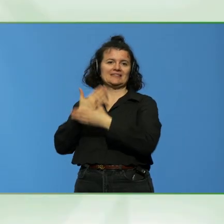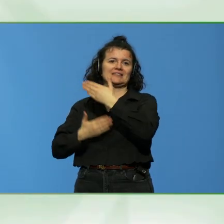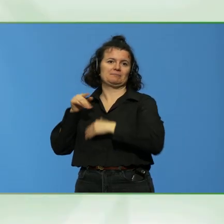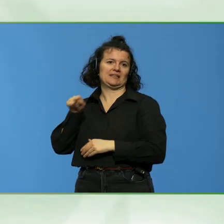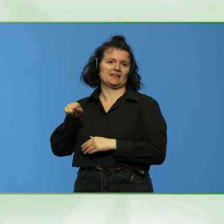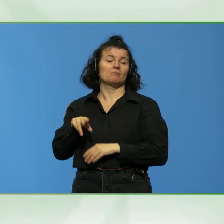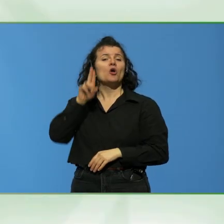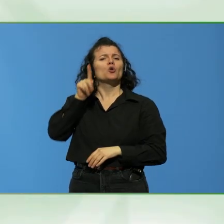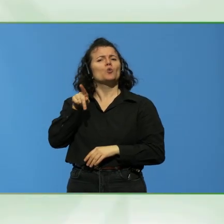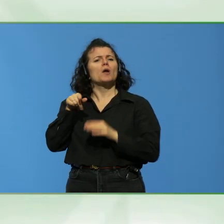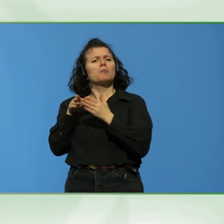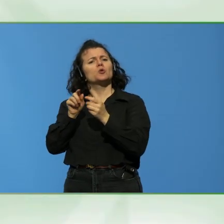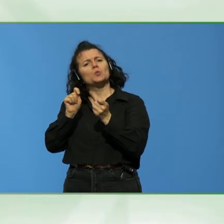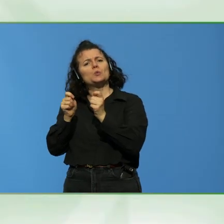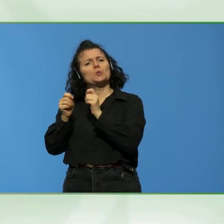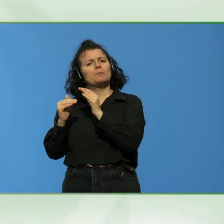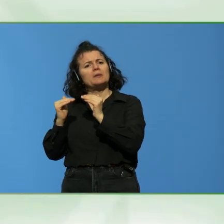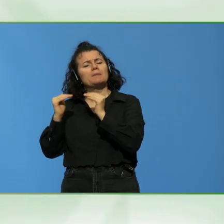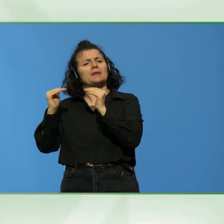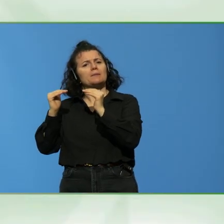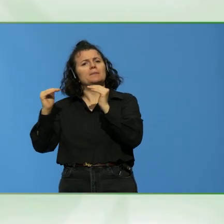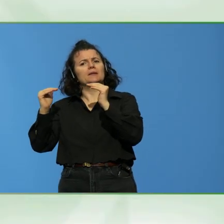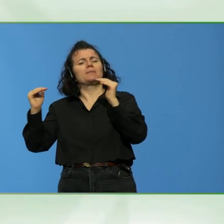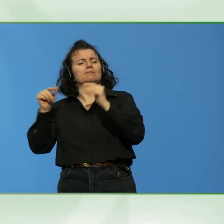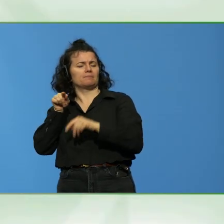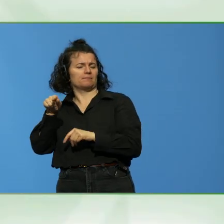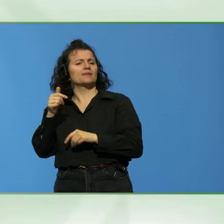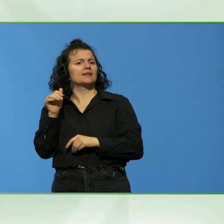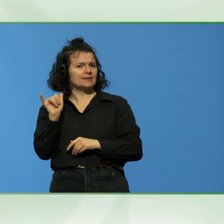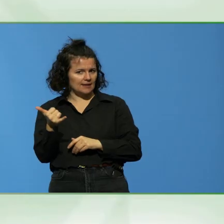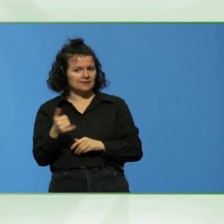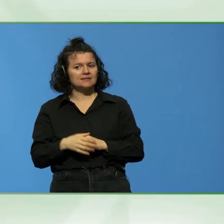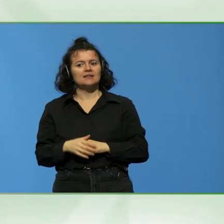very sparse, the good examples that I can share.